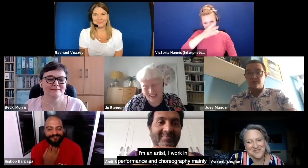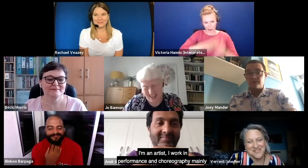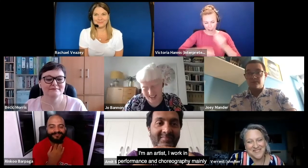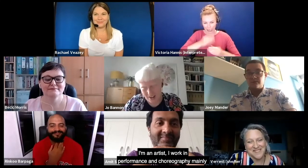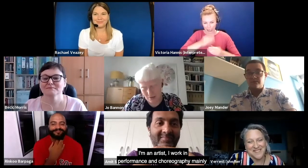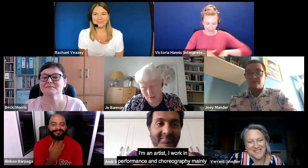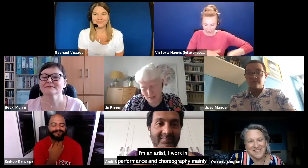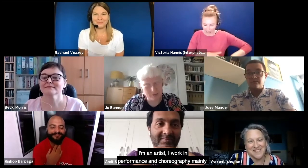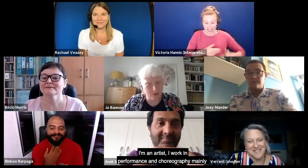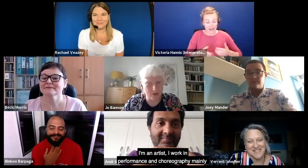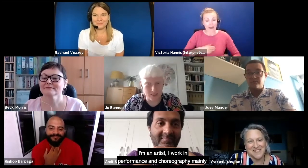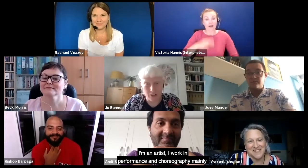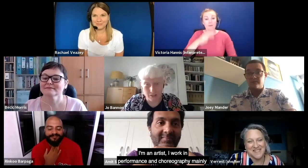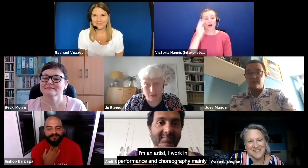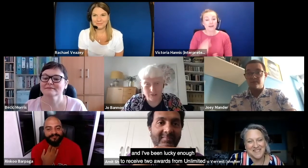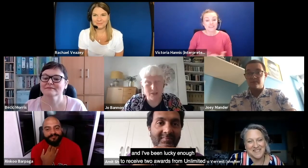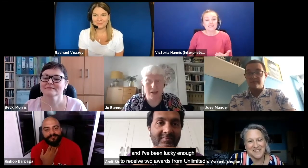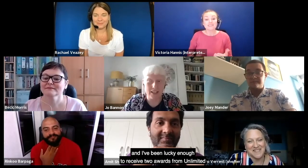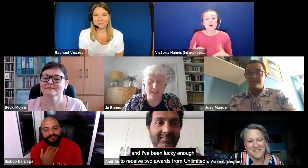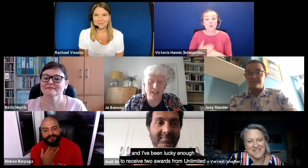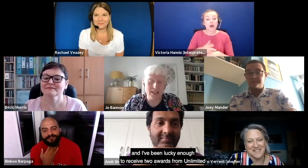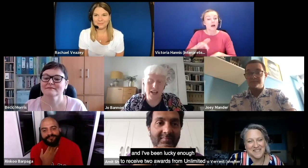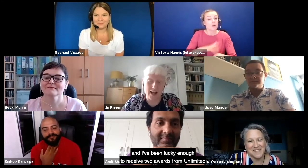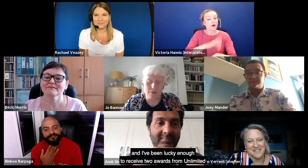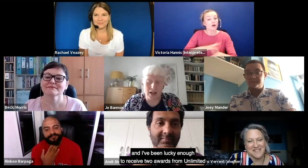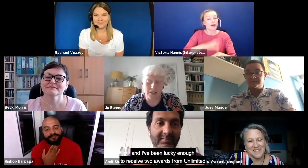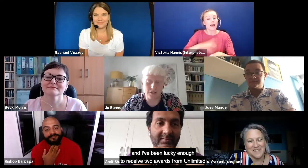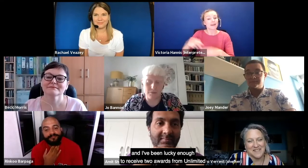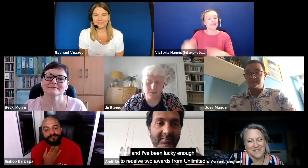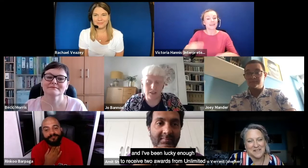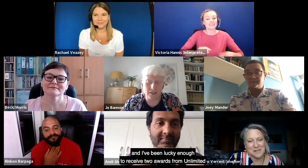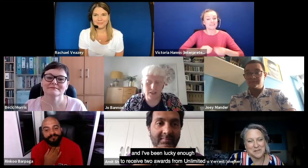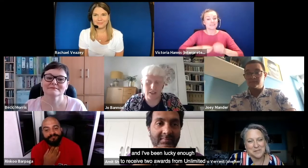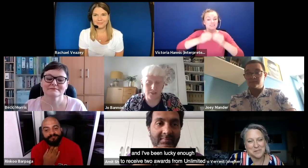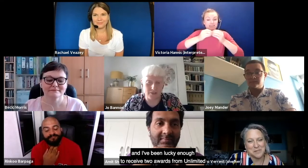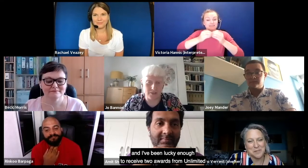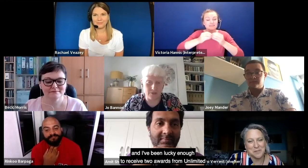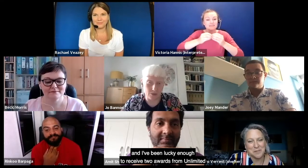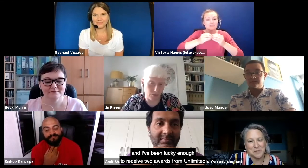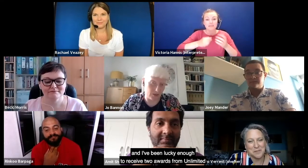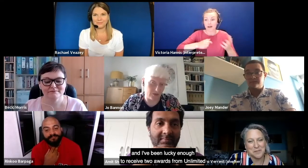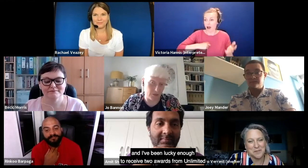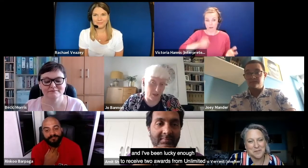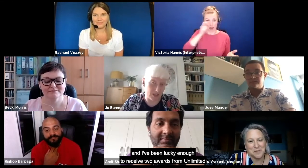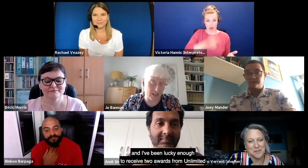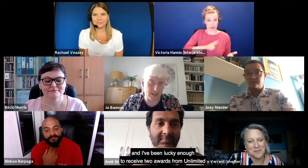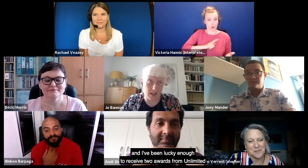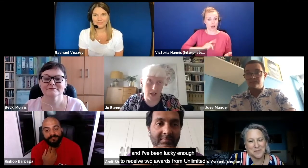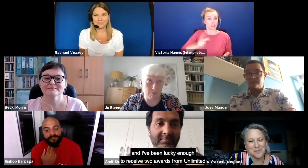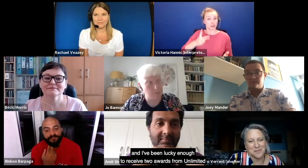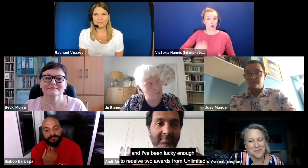artist. I work in performance and choreography mainly. And I've been lucky enough to receive two awards from